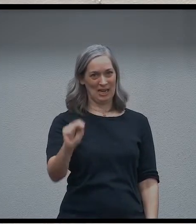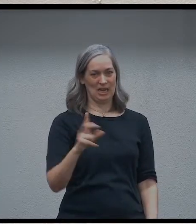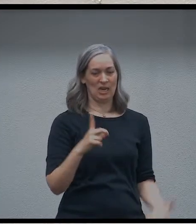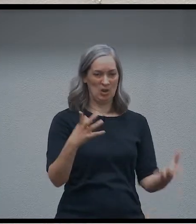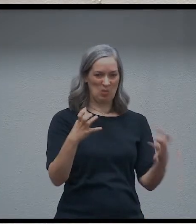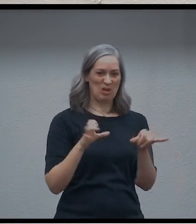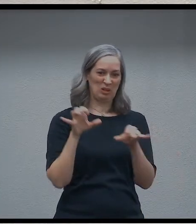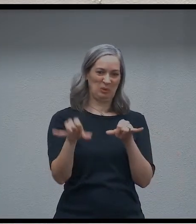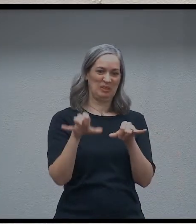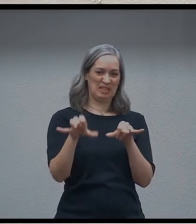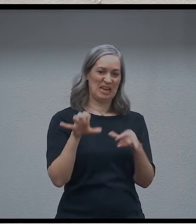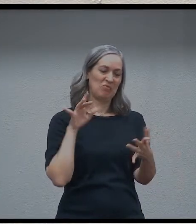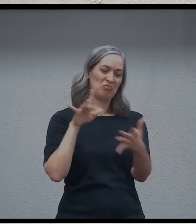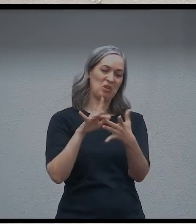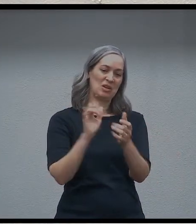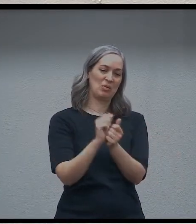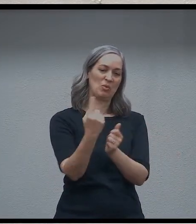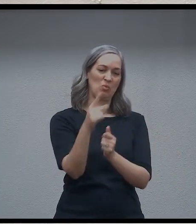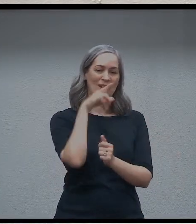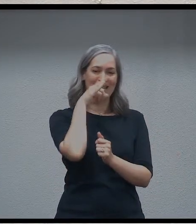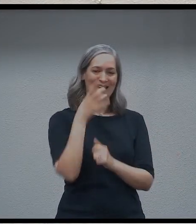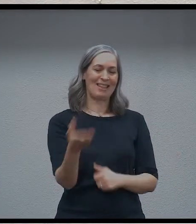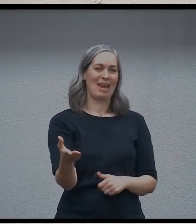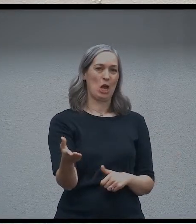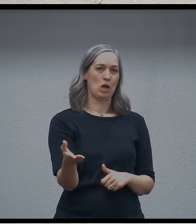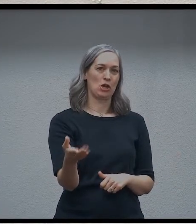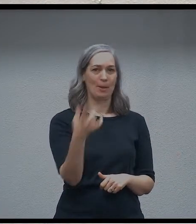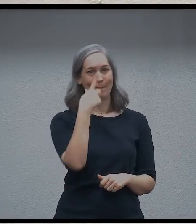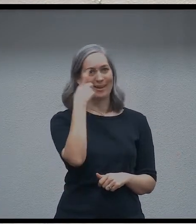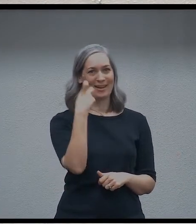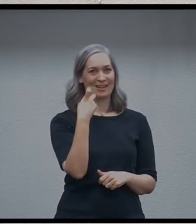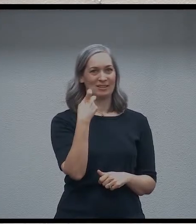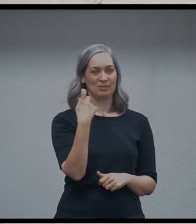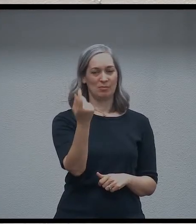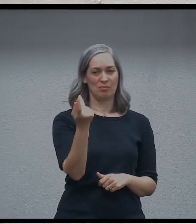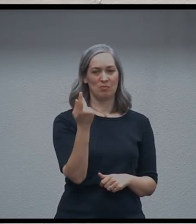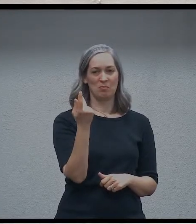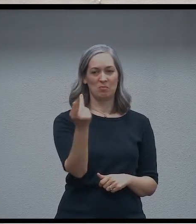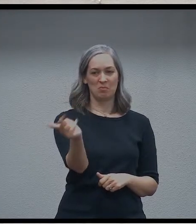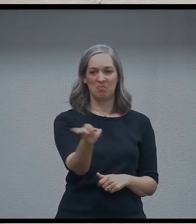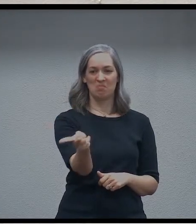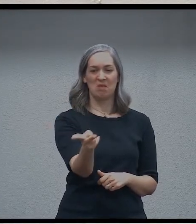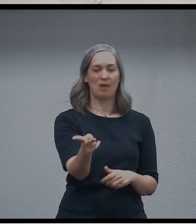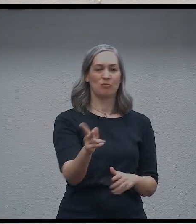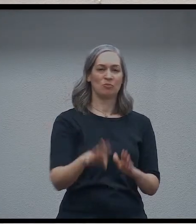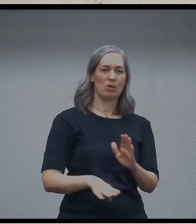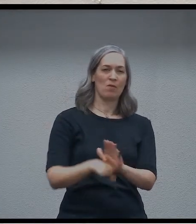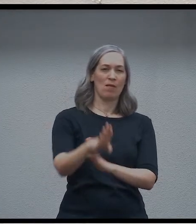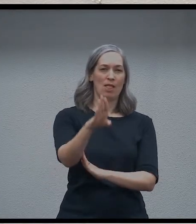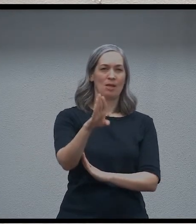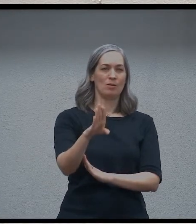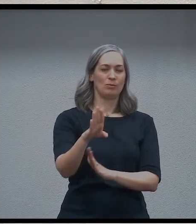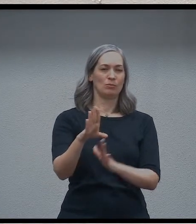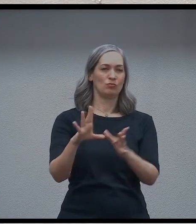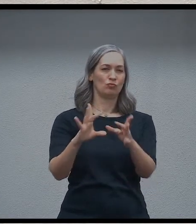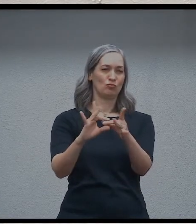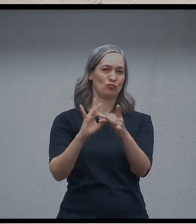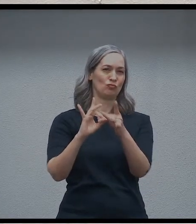wanting to stay in contact with one of the kids that are there because of the fact that they developed this close relationship.